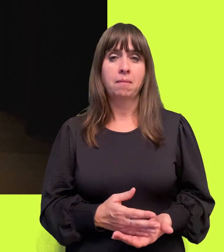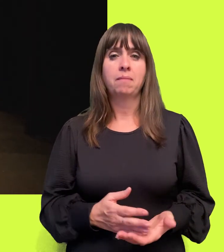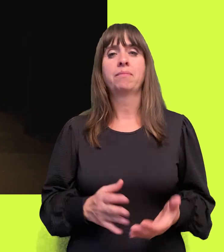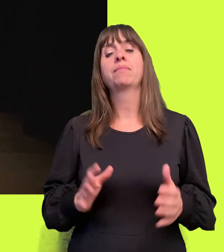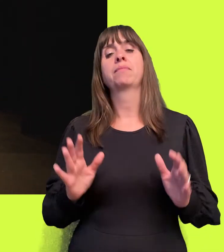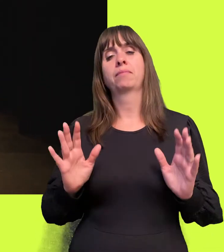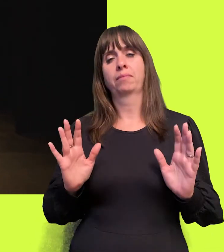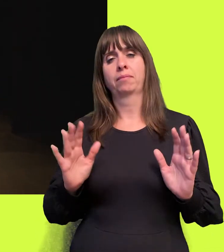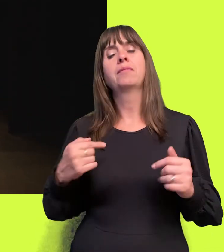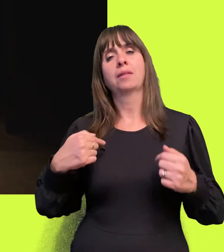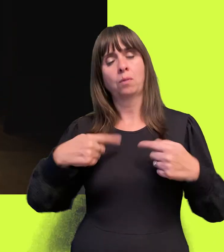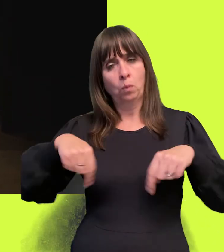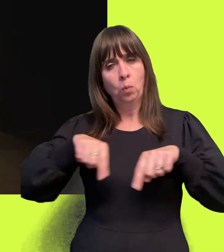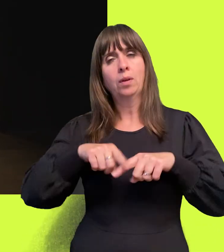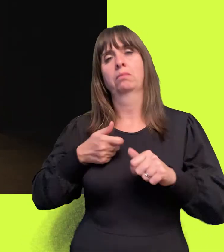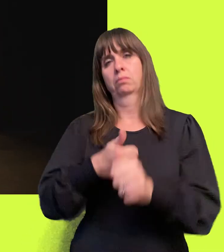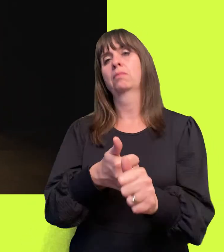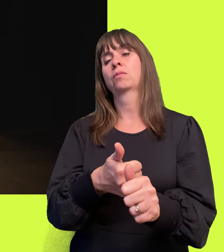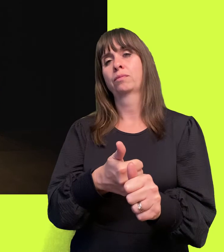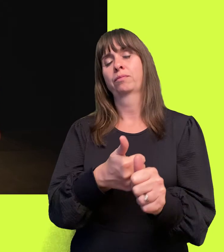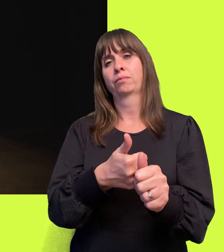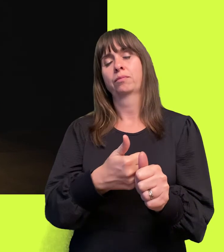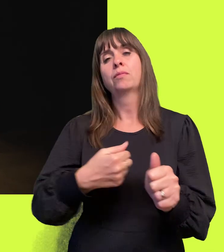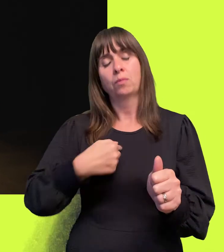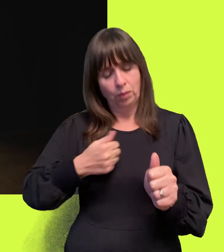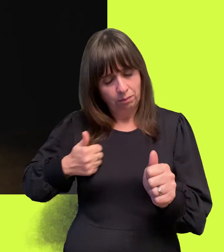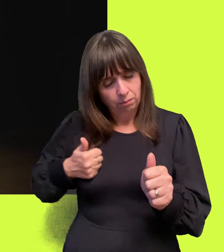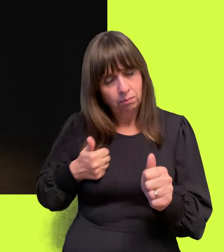Nu'ama, Ev. And we're here for you.